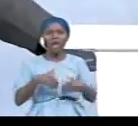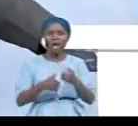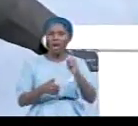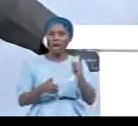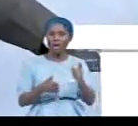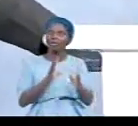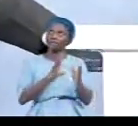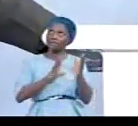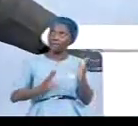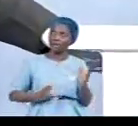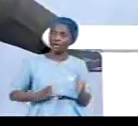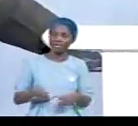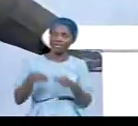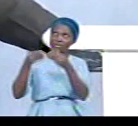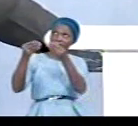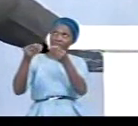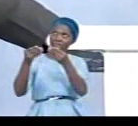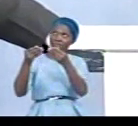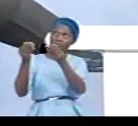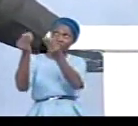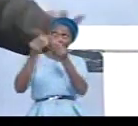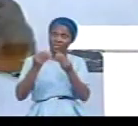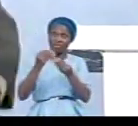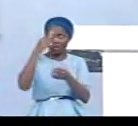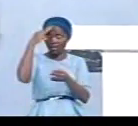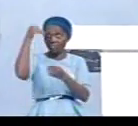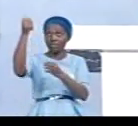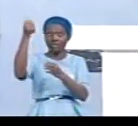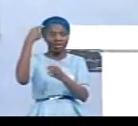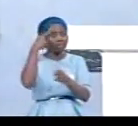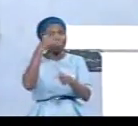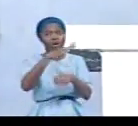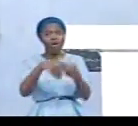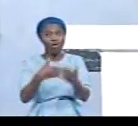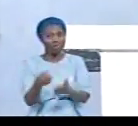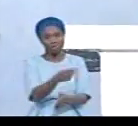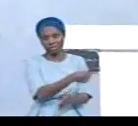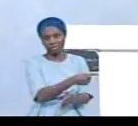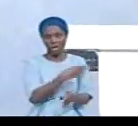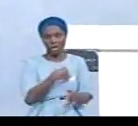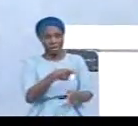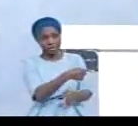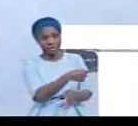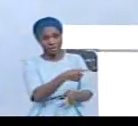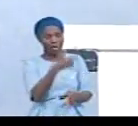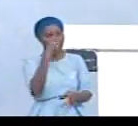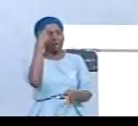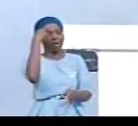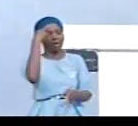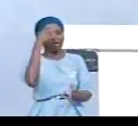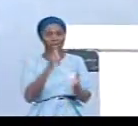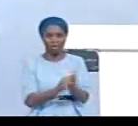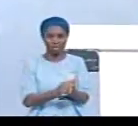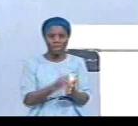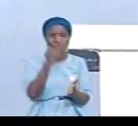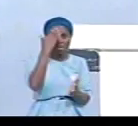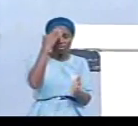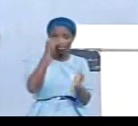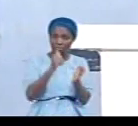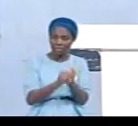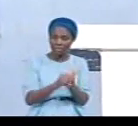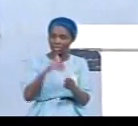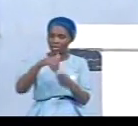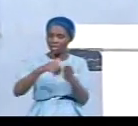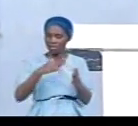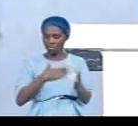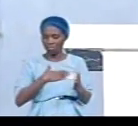Christ gave himself for each of them. And they realized that. They knew, in my strength,